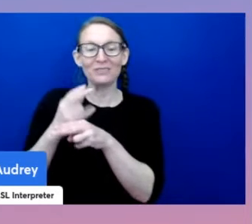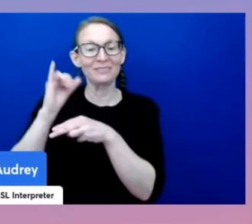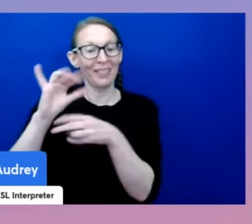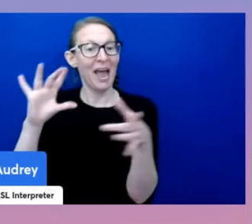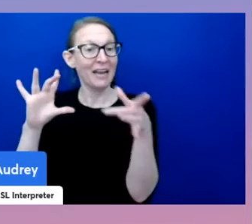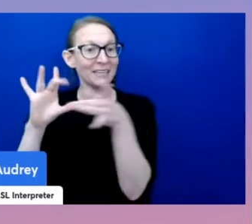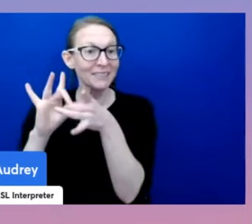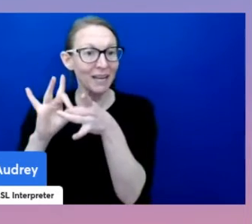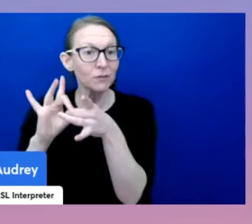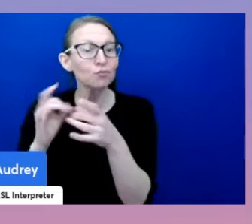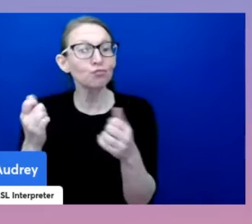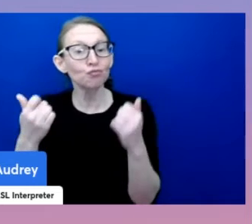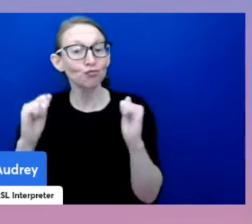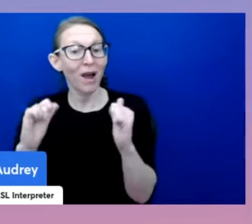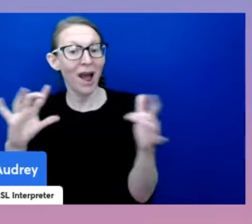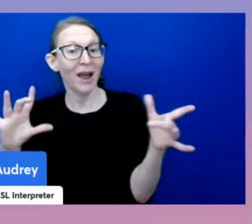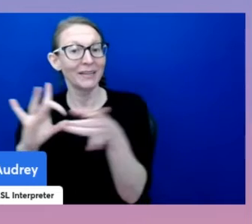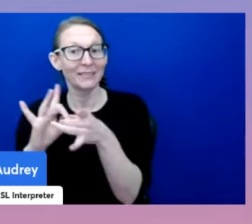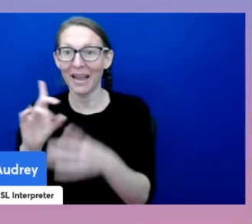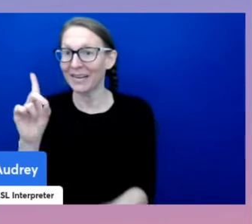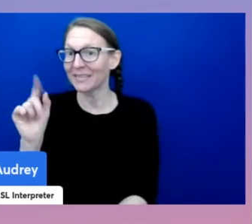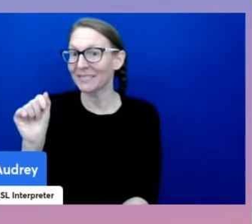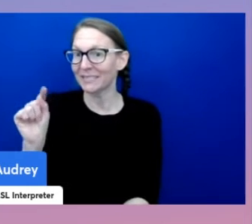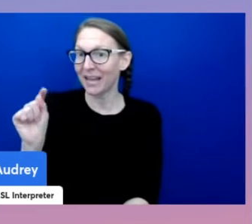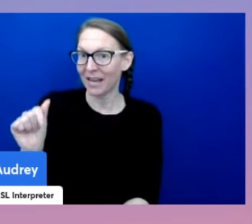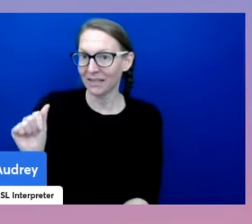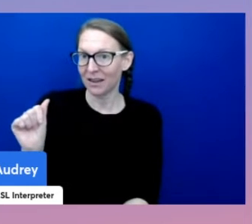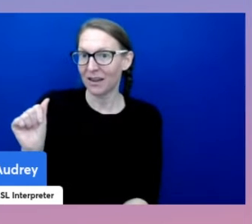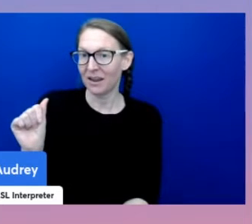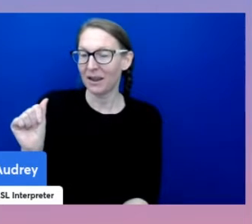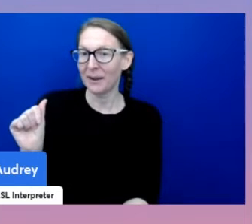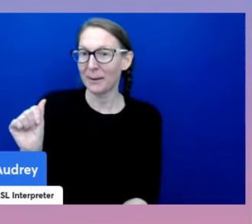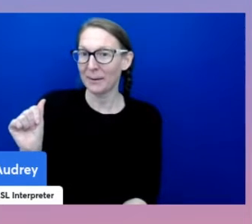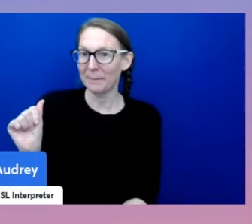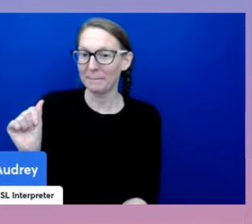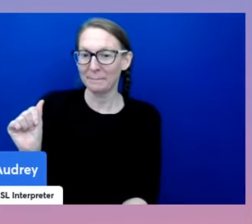connect the data that